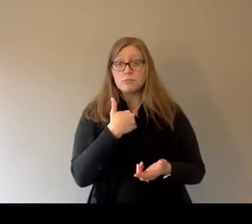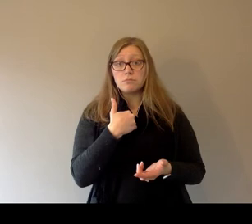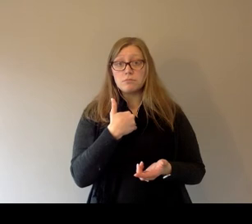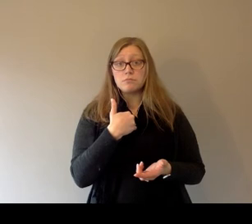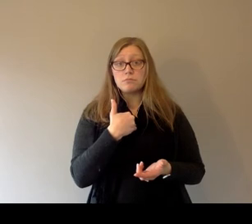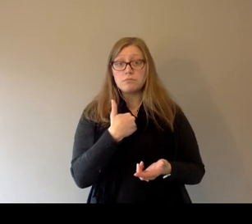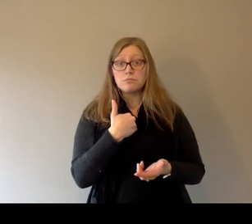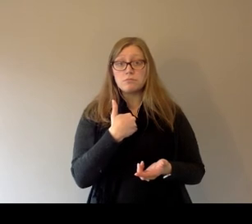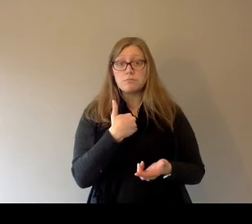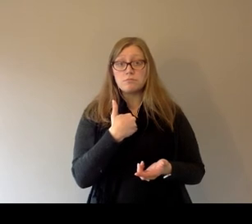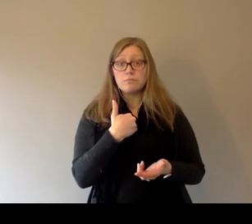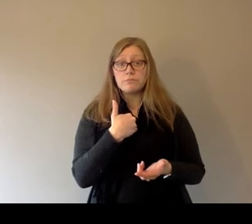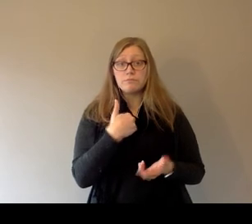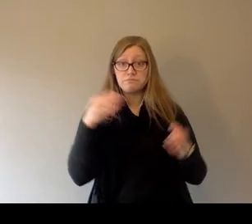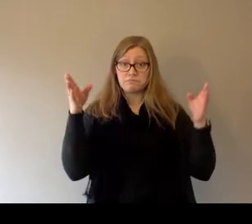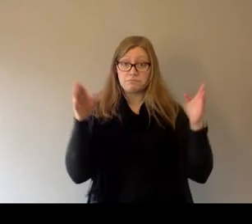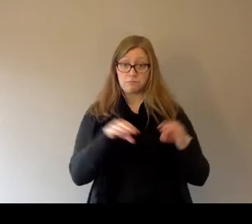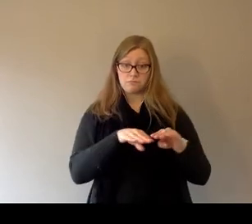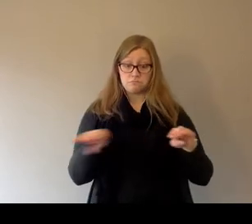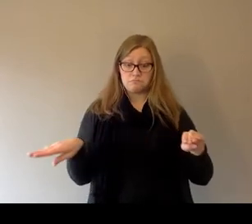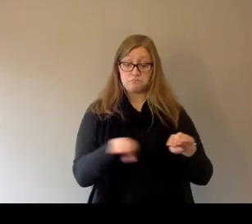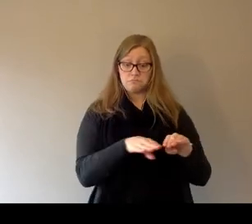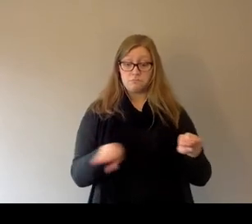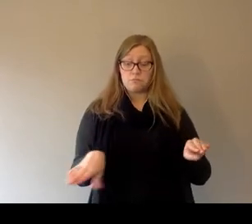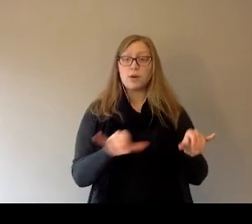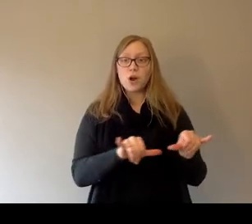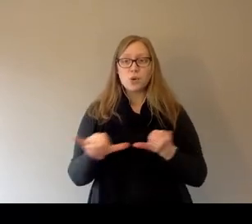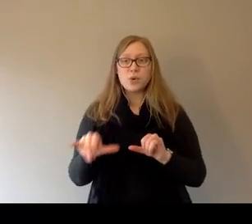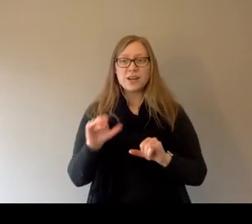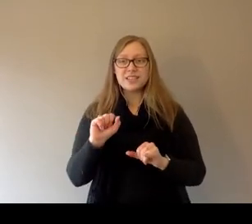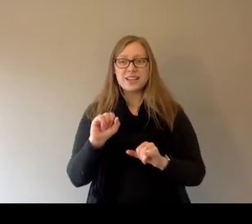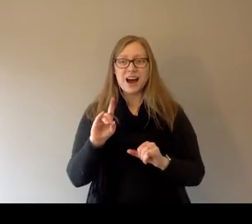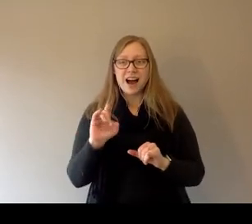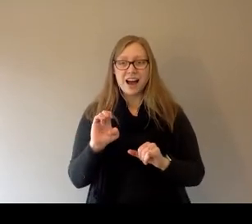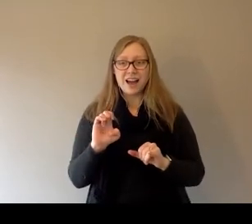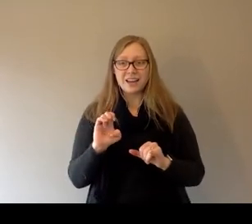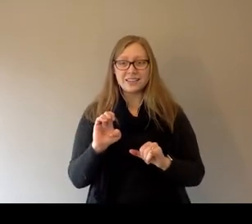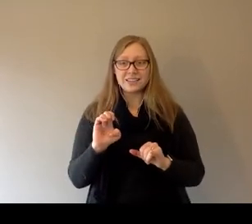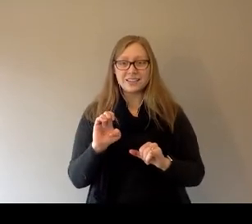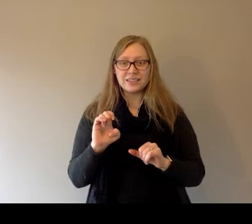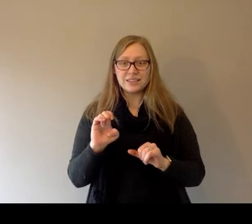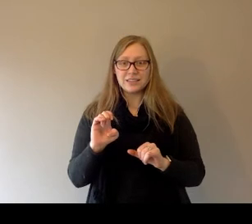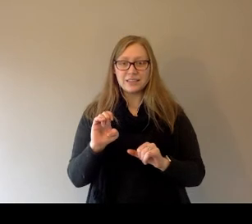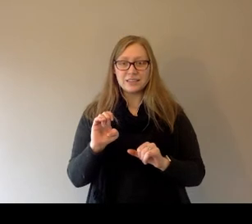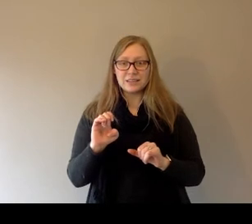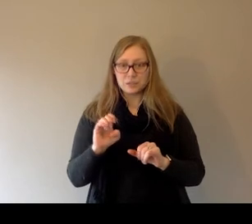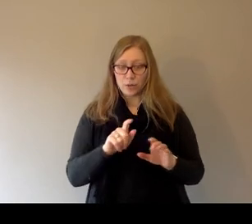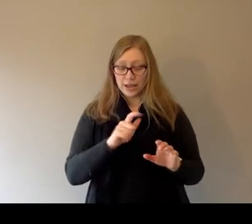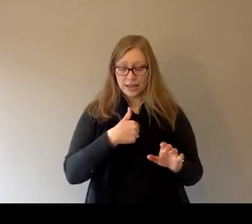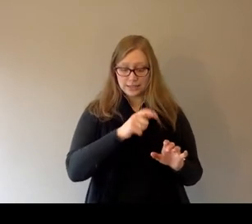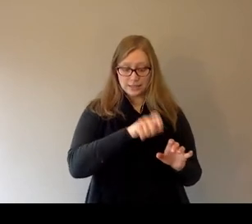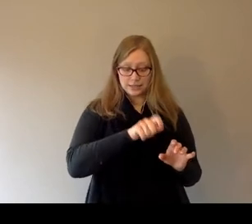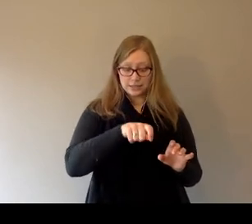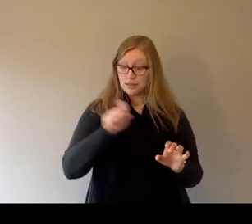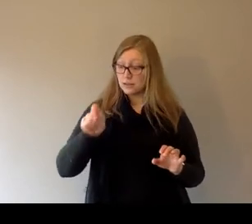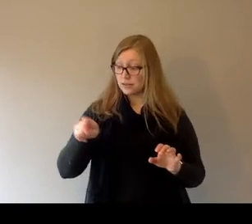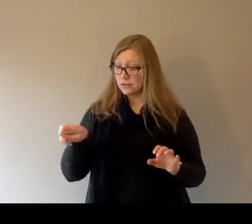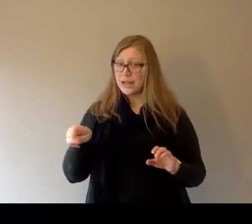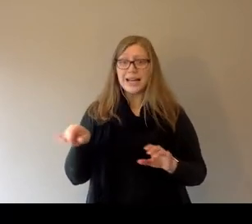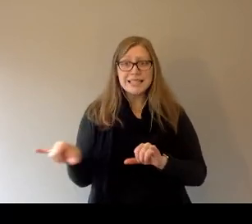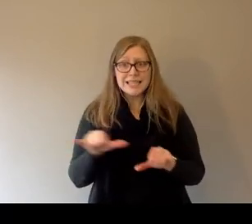a congruent side on the bottom. So this has two tick marks on the bottom. It's the same side in